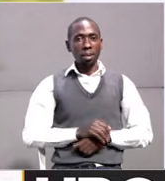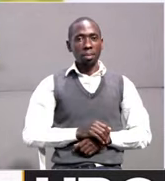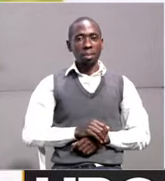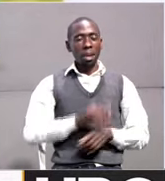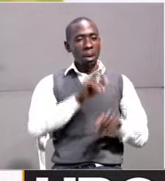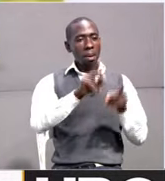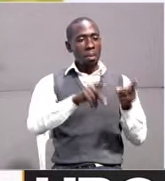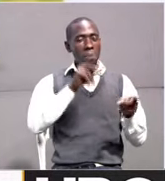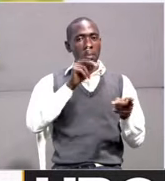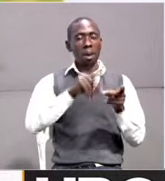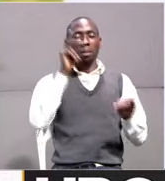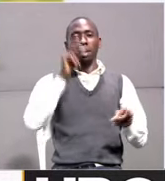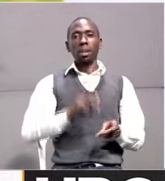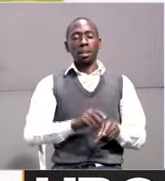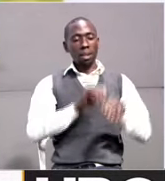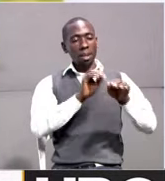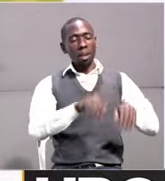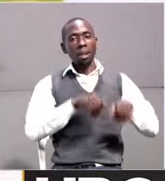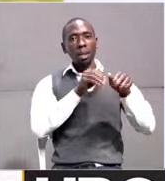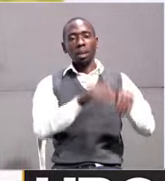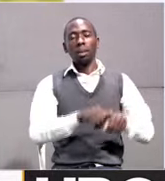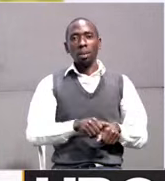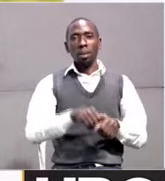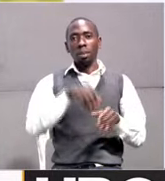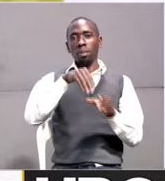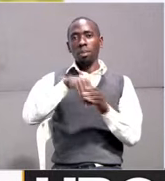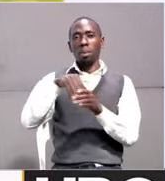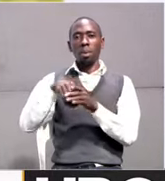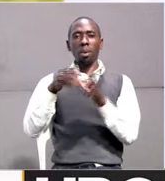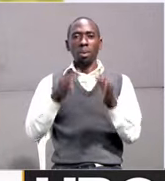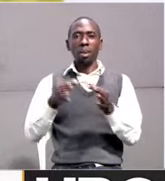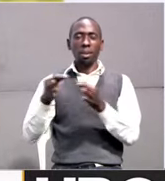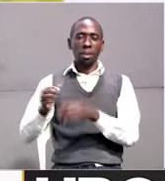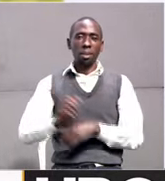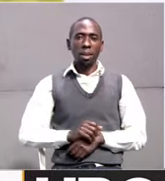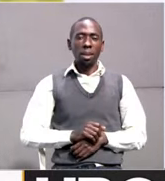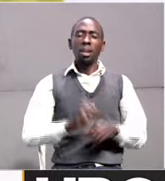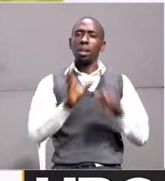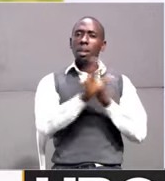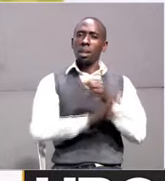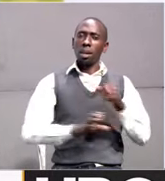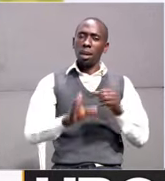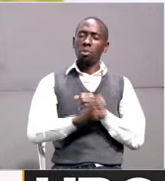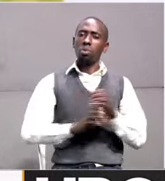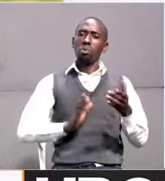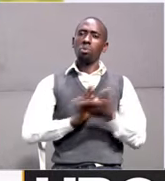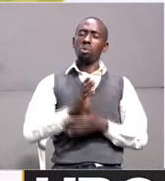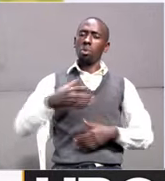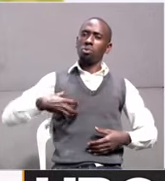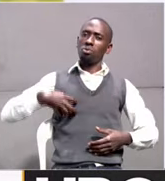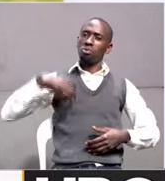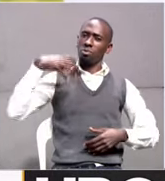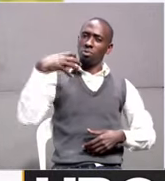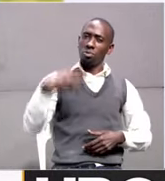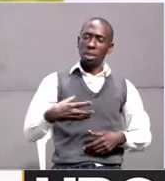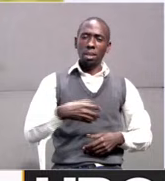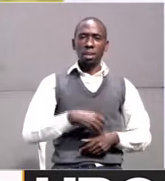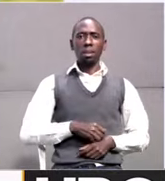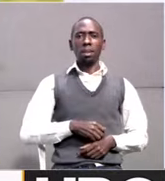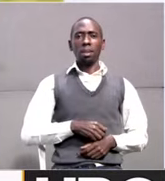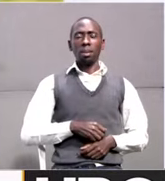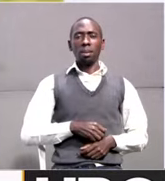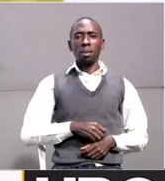Perfect garden of plantains. The whole country was rich, most surprisingly